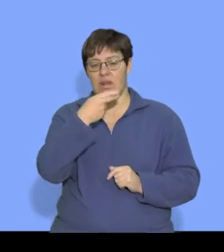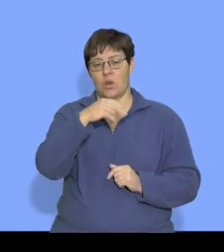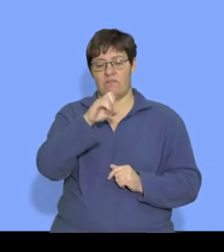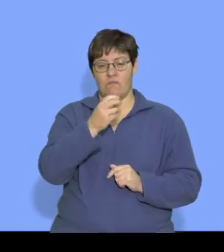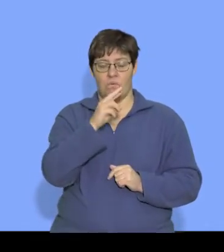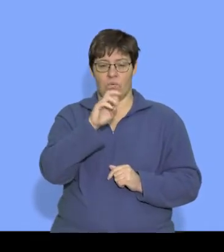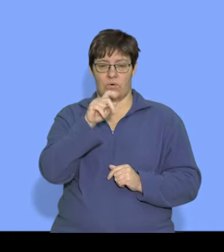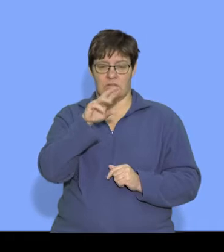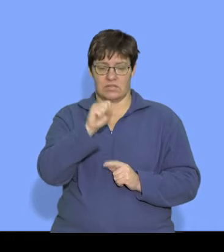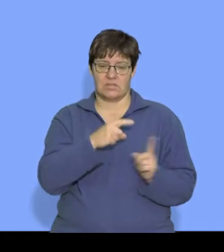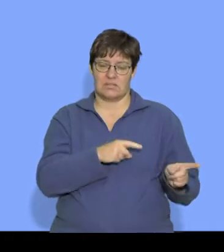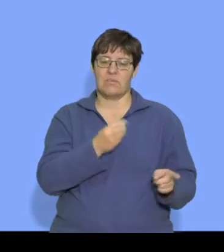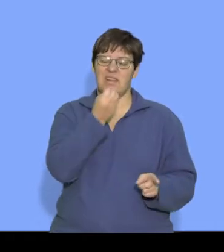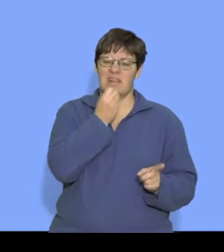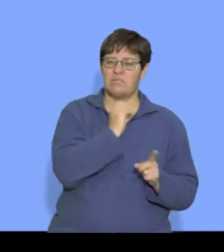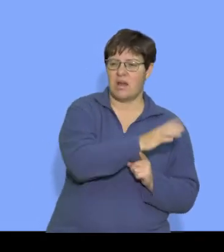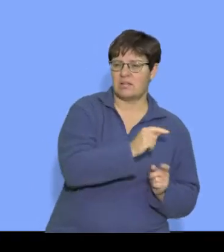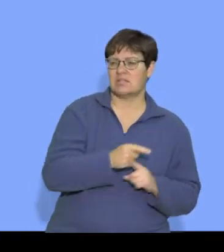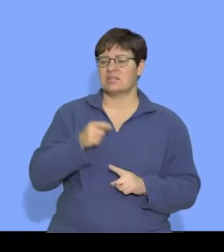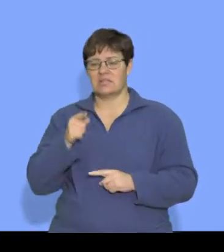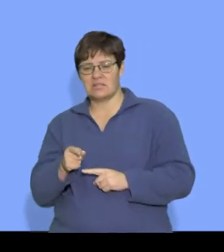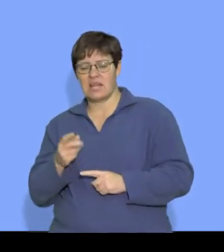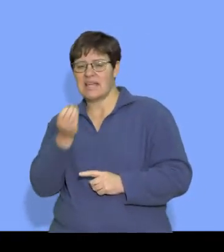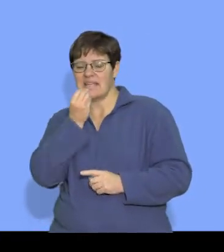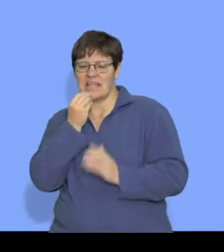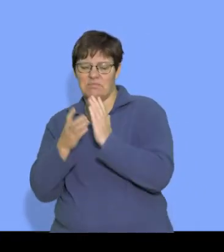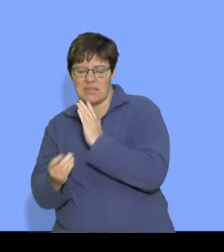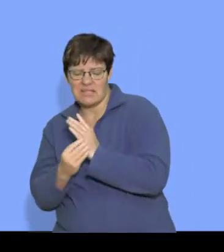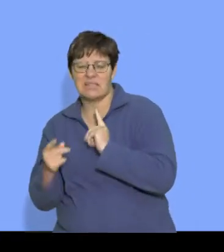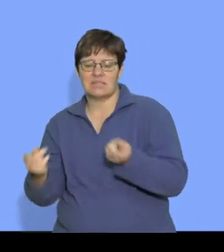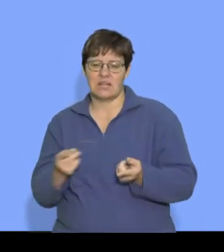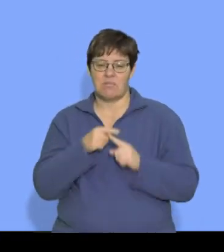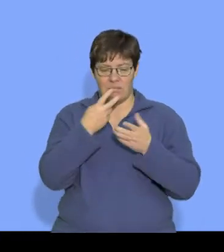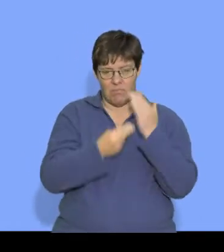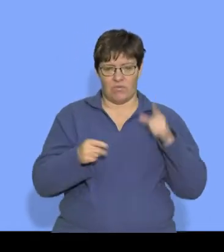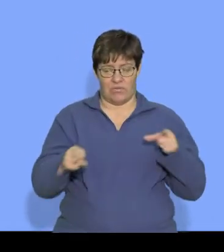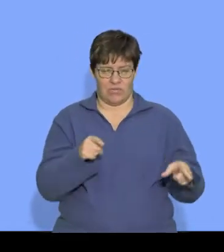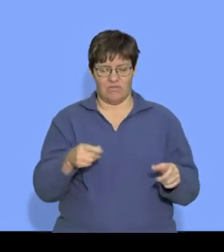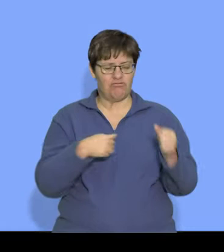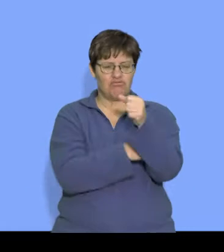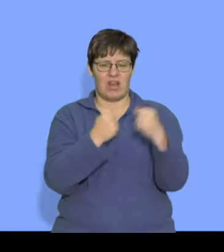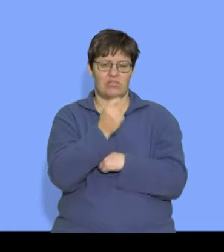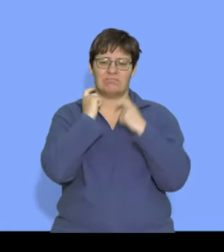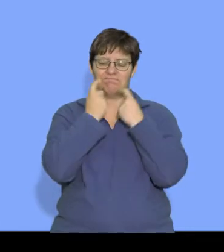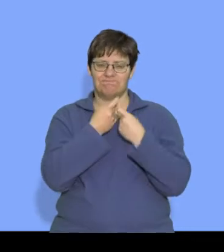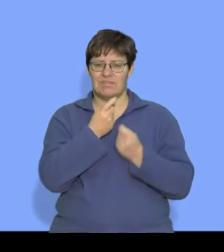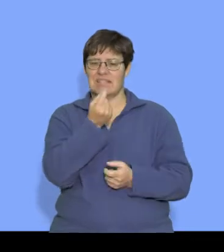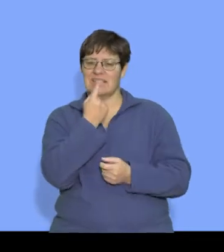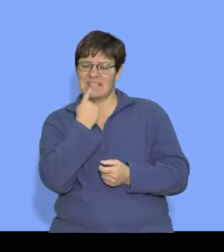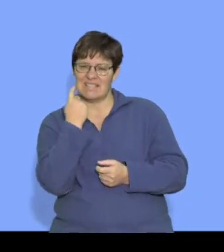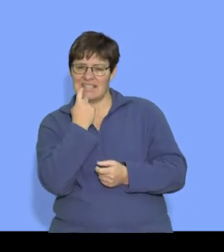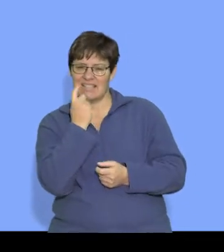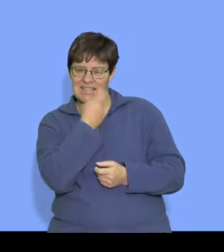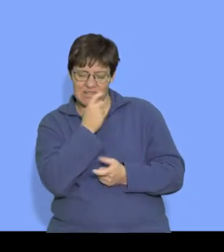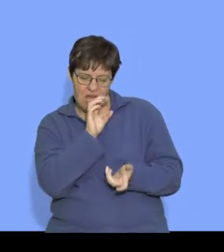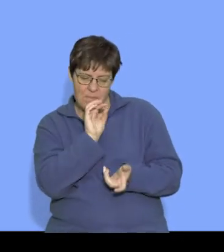herbivores, carnivores, and omnivores in terms of their mode of nutrition as well as their structural adaptation of the jaws and teeth for that